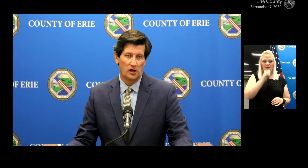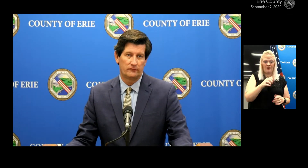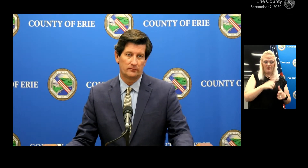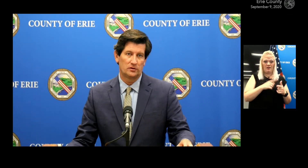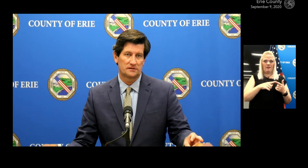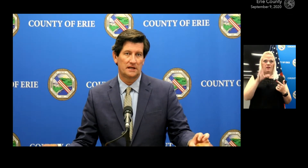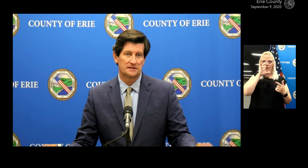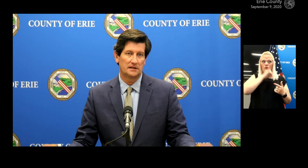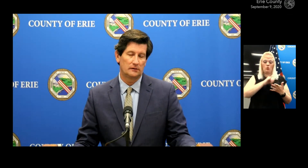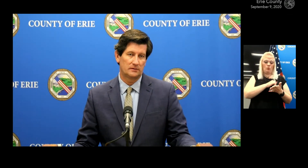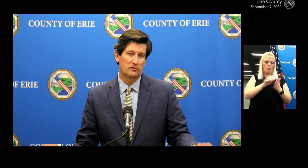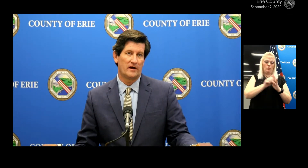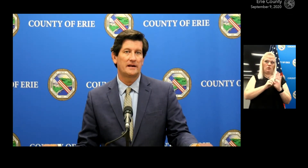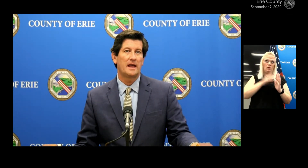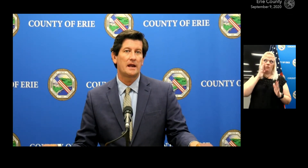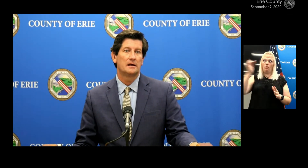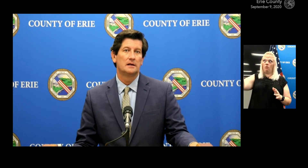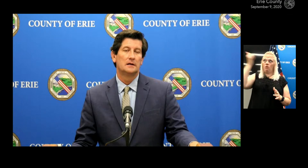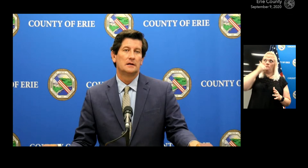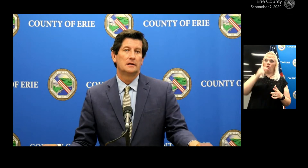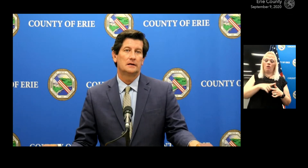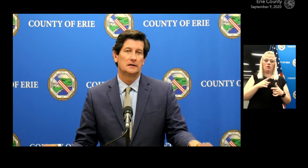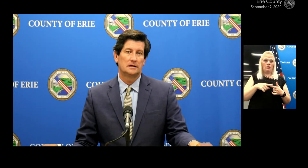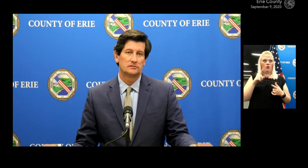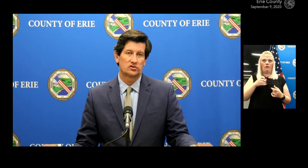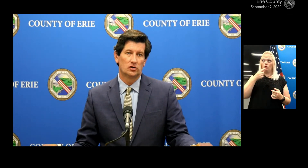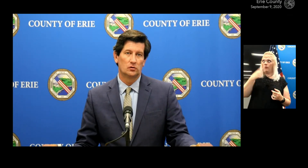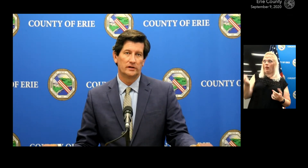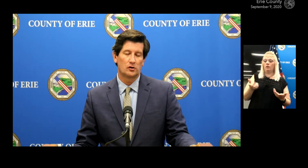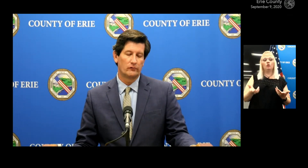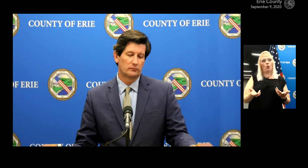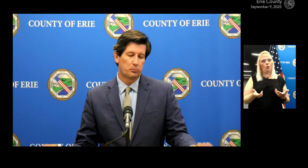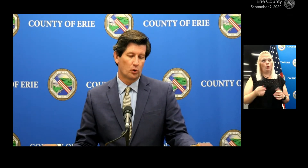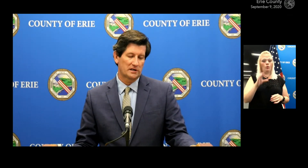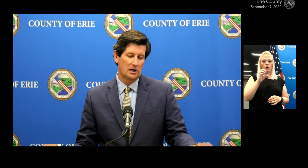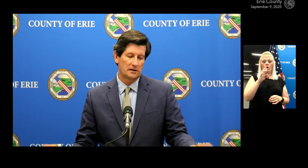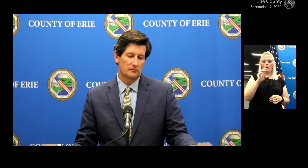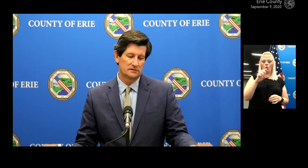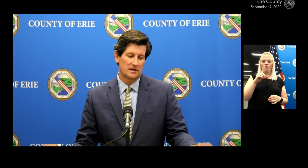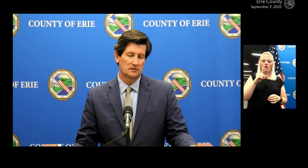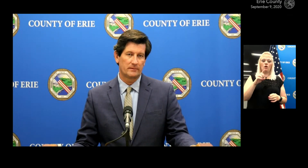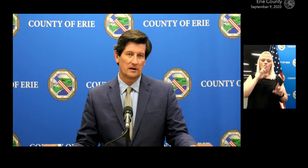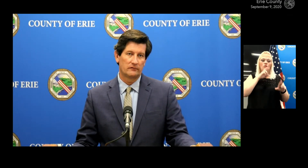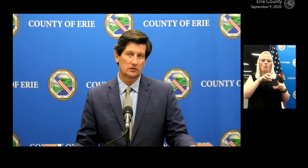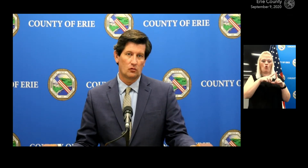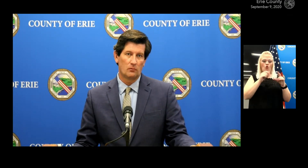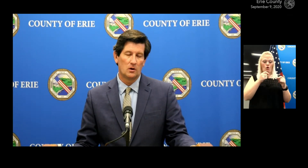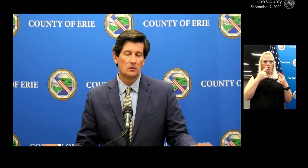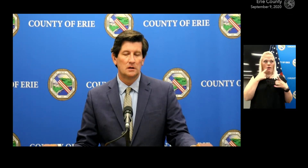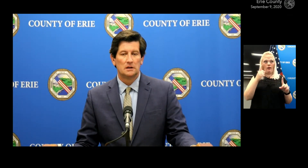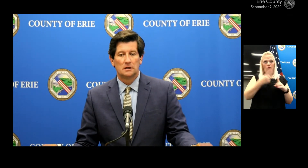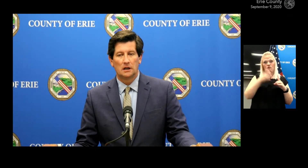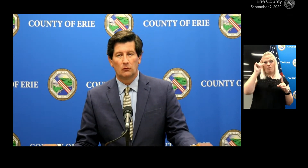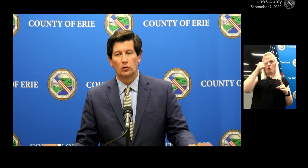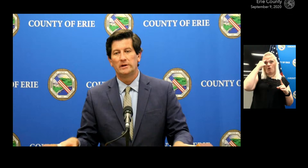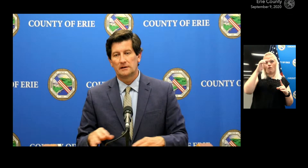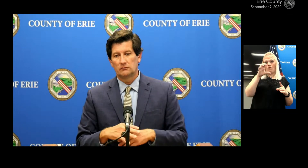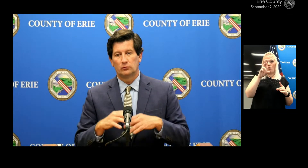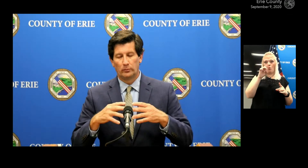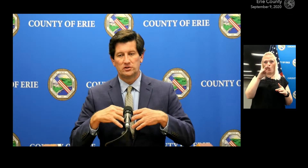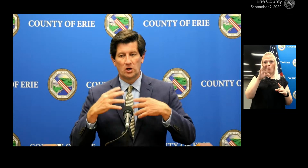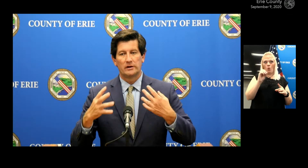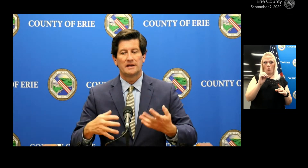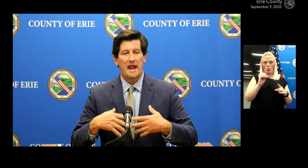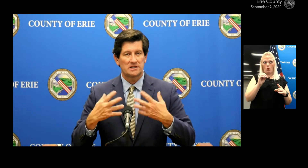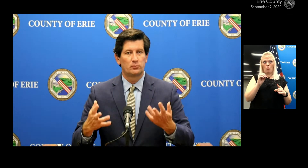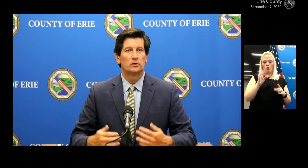we'll get a call from New York State saying you have to provide that. So the COVID report card that was announced by Governor Cuomo will